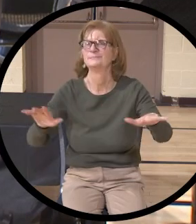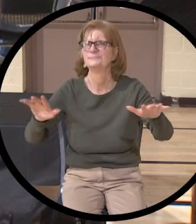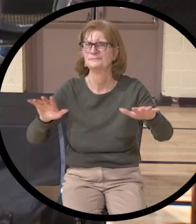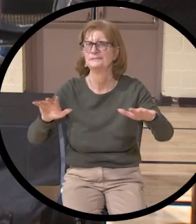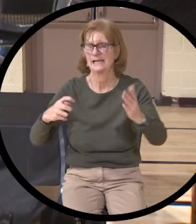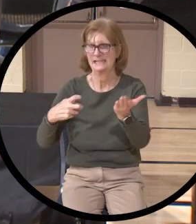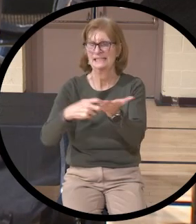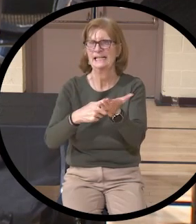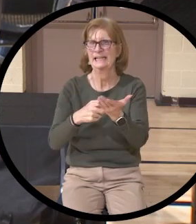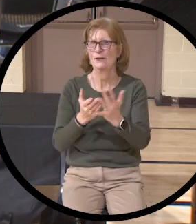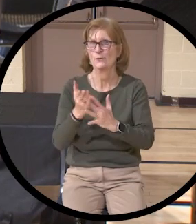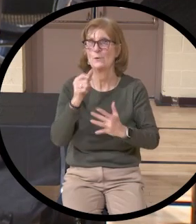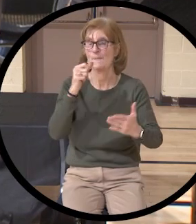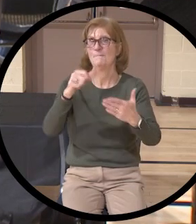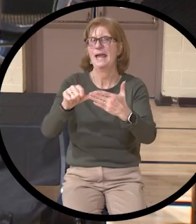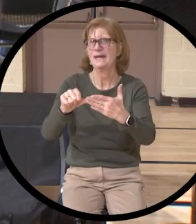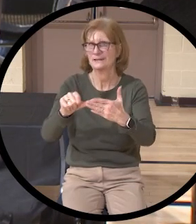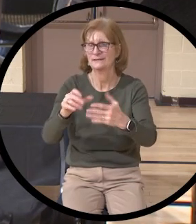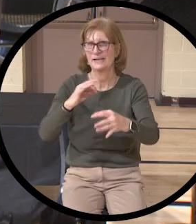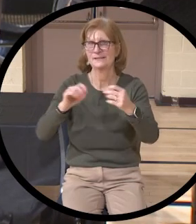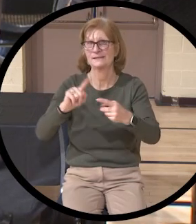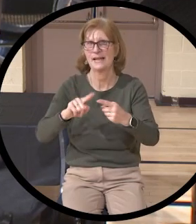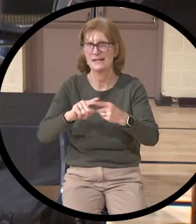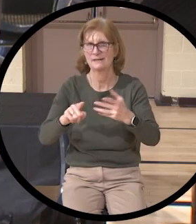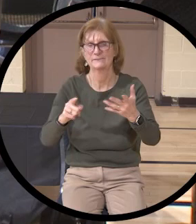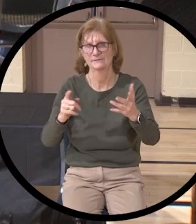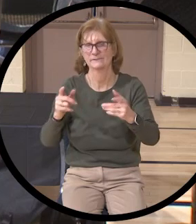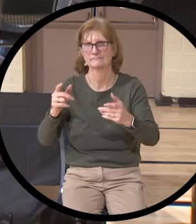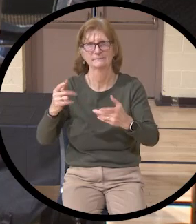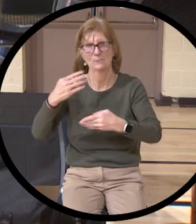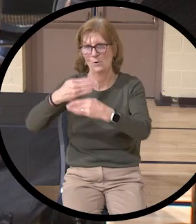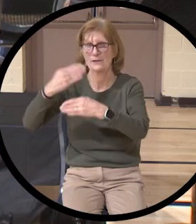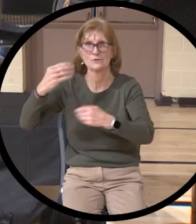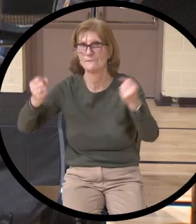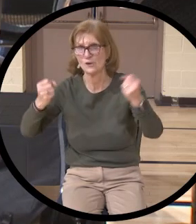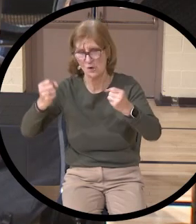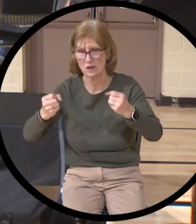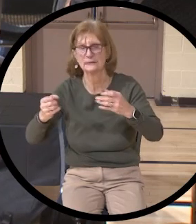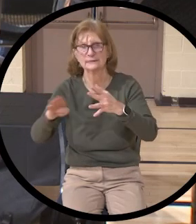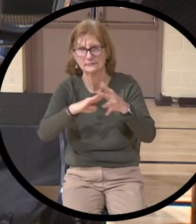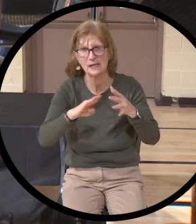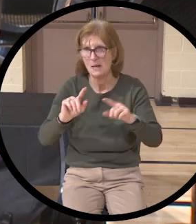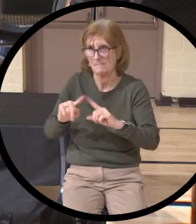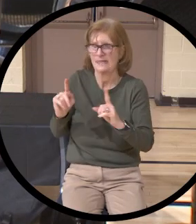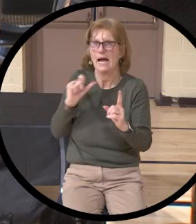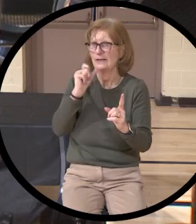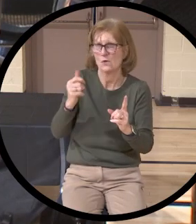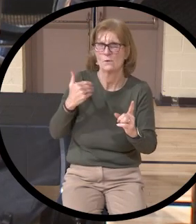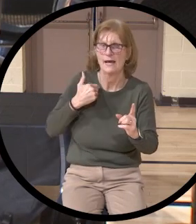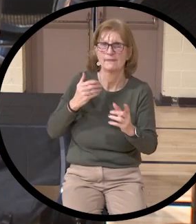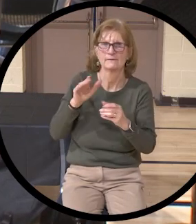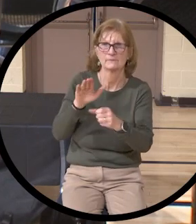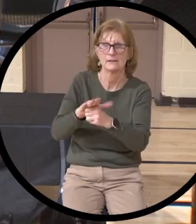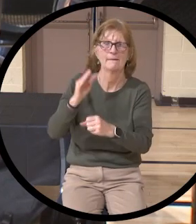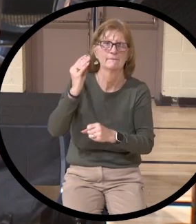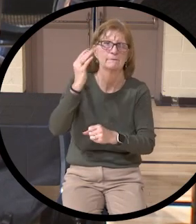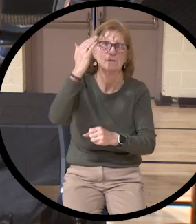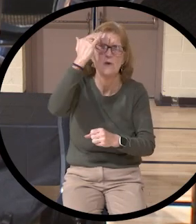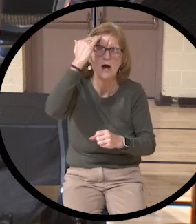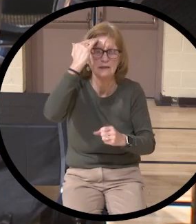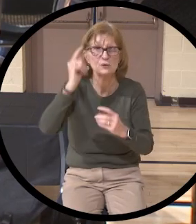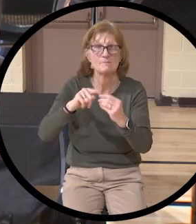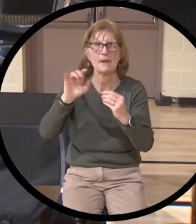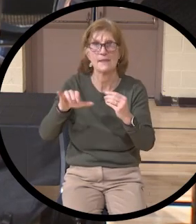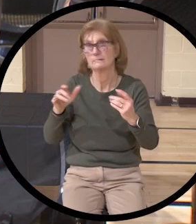increase what they're able to do, but I don't really have enough information to speak to the details for this project in particular. Might be a